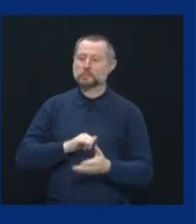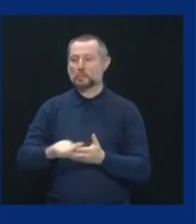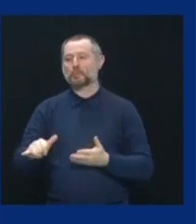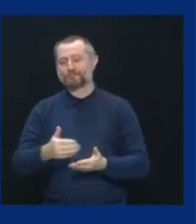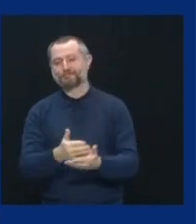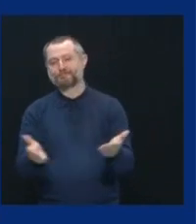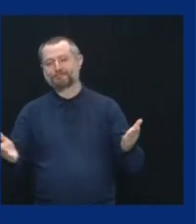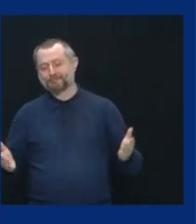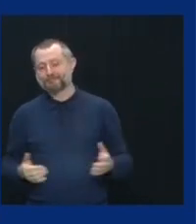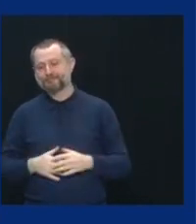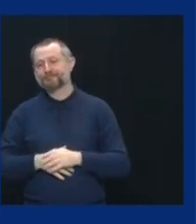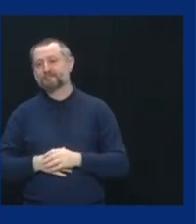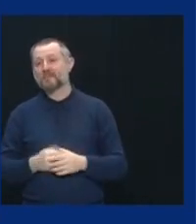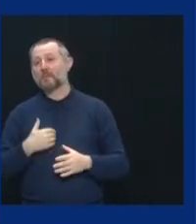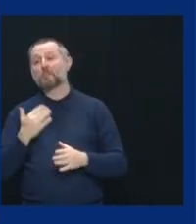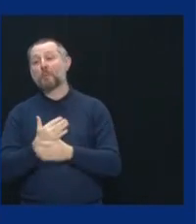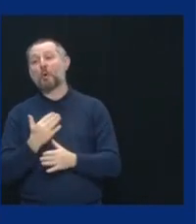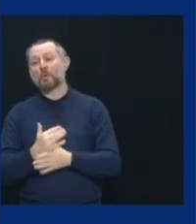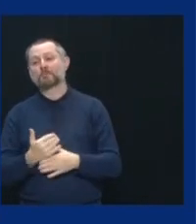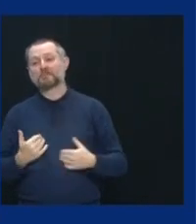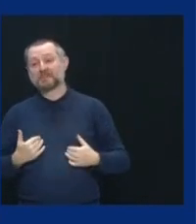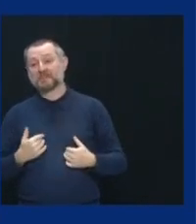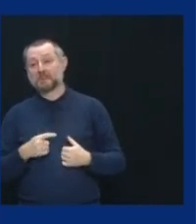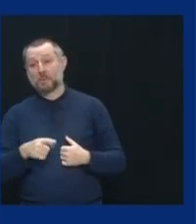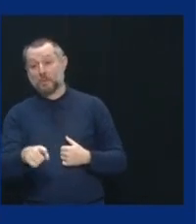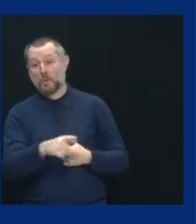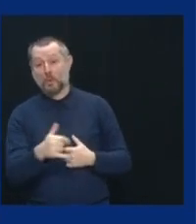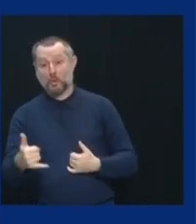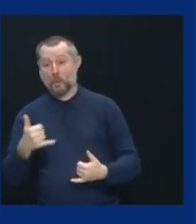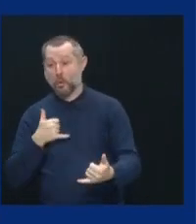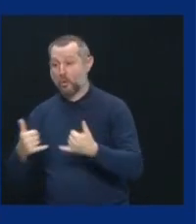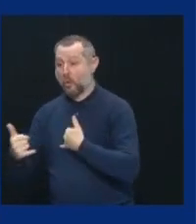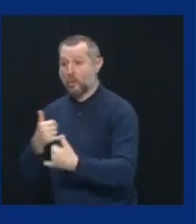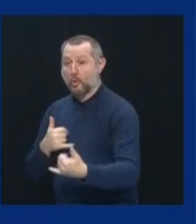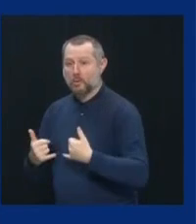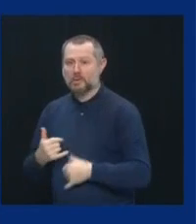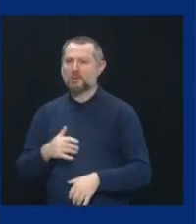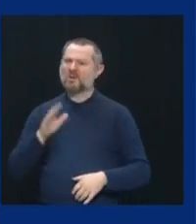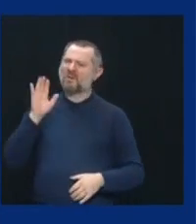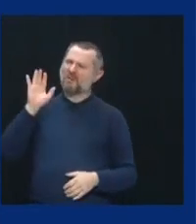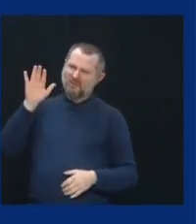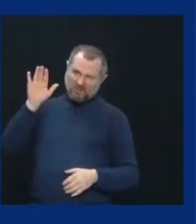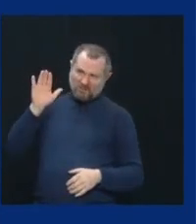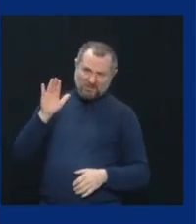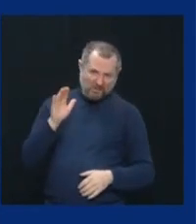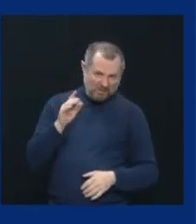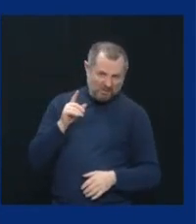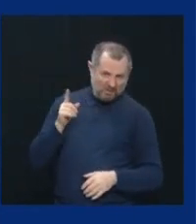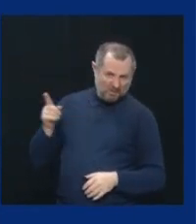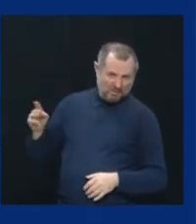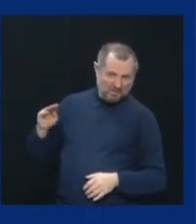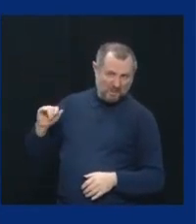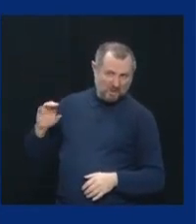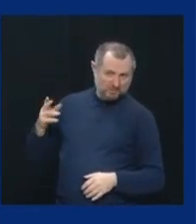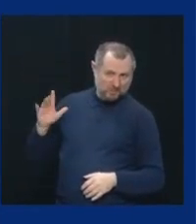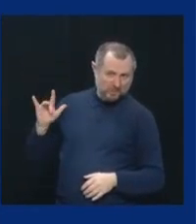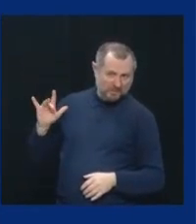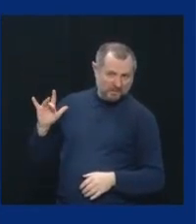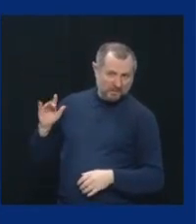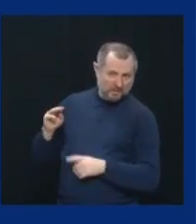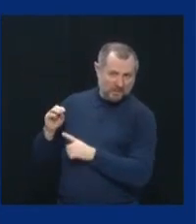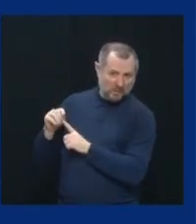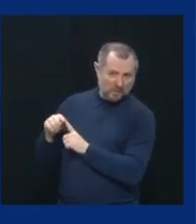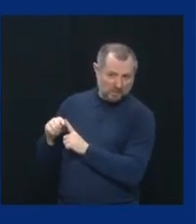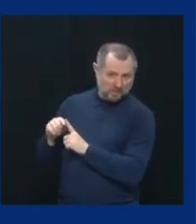What bothers me is people calling up saying, you know, they say the March 25th memo is the reason